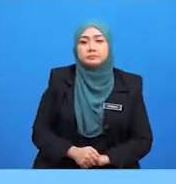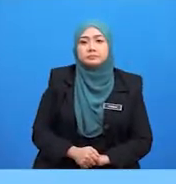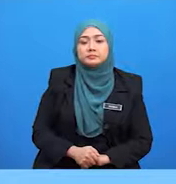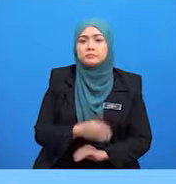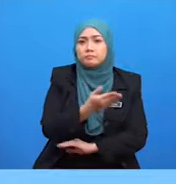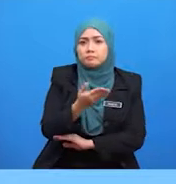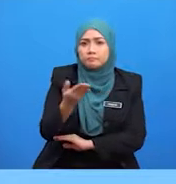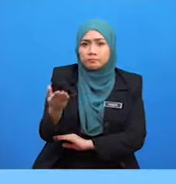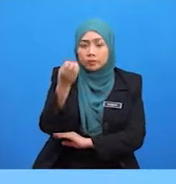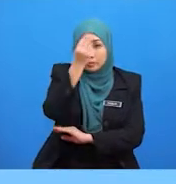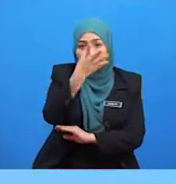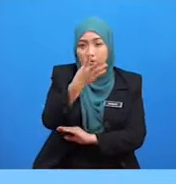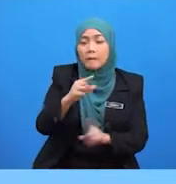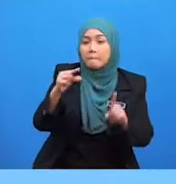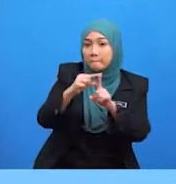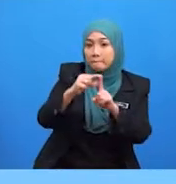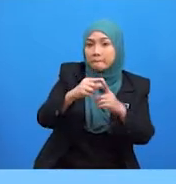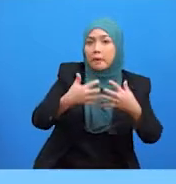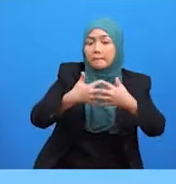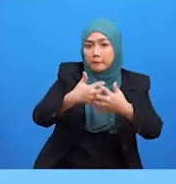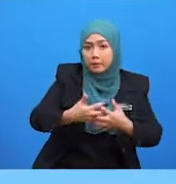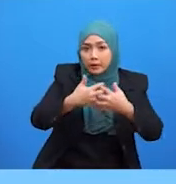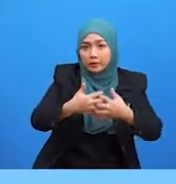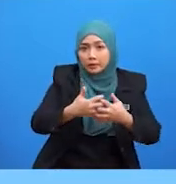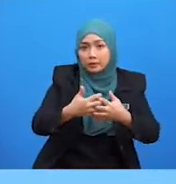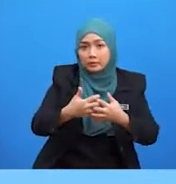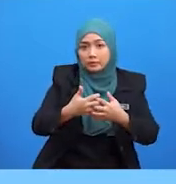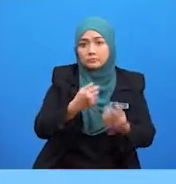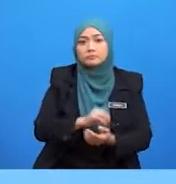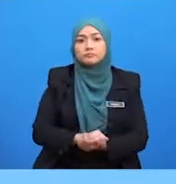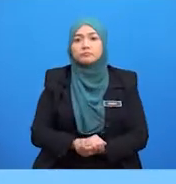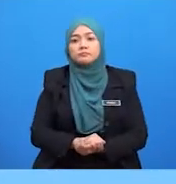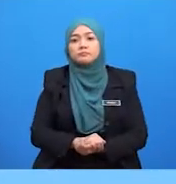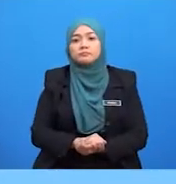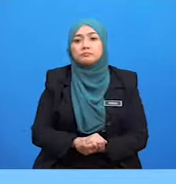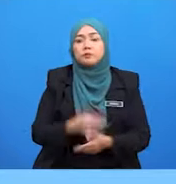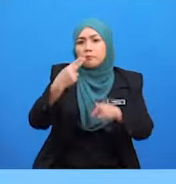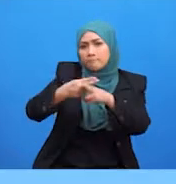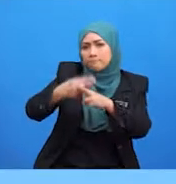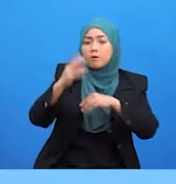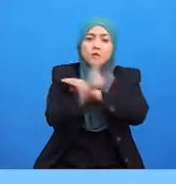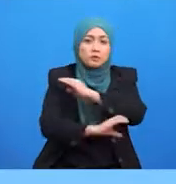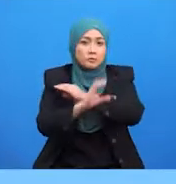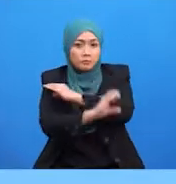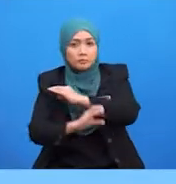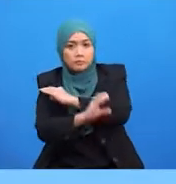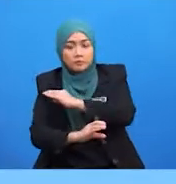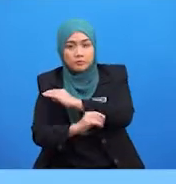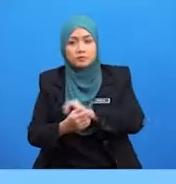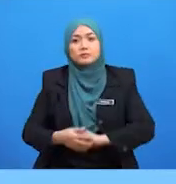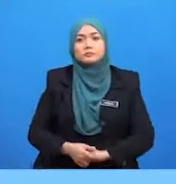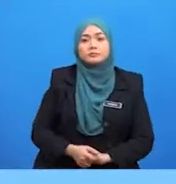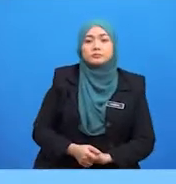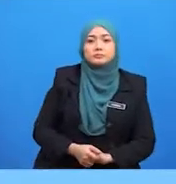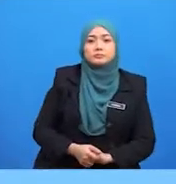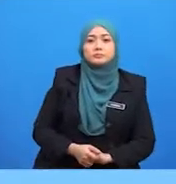you may use words like American, Mexican, Brazilian to describe the origin of a person